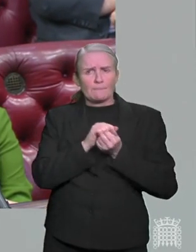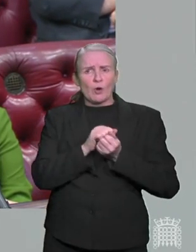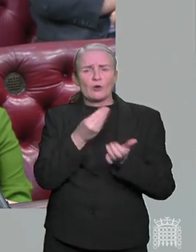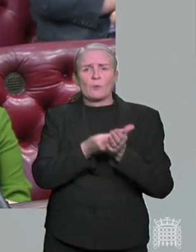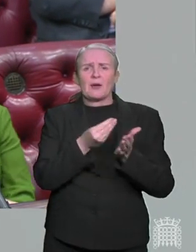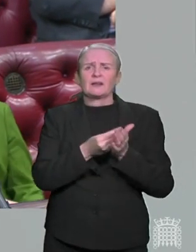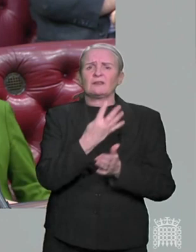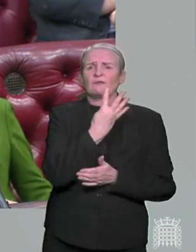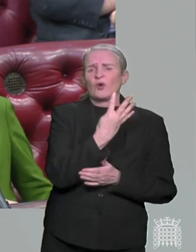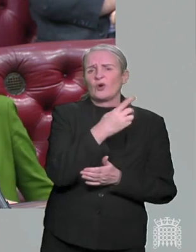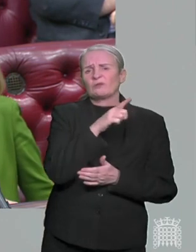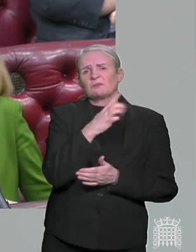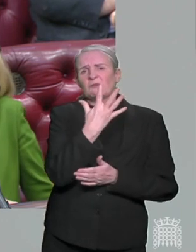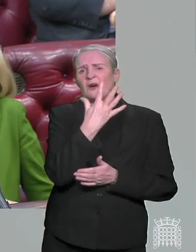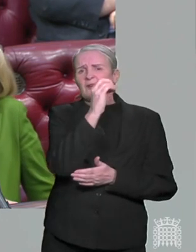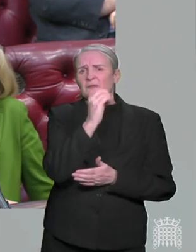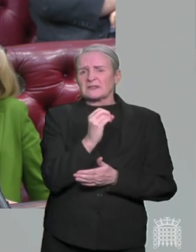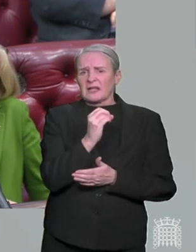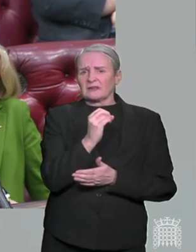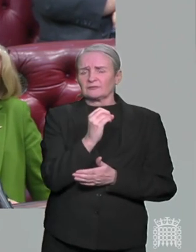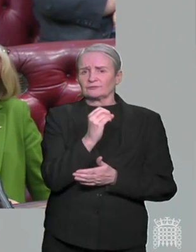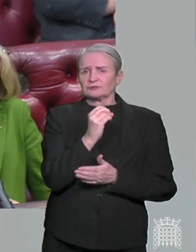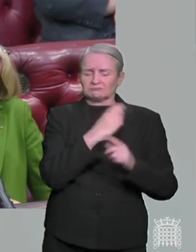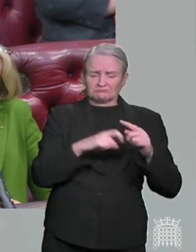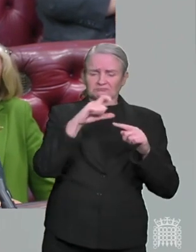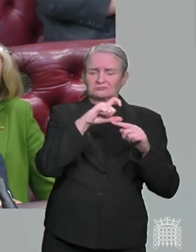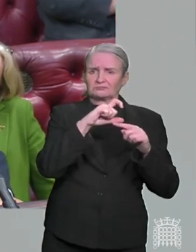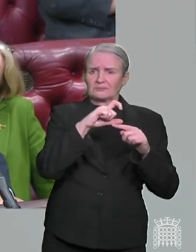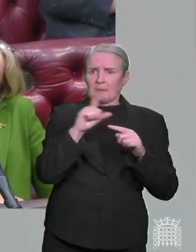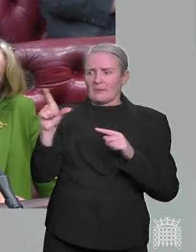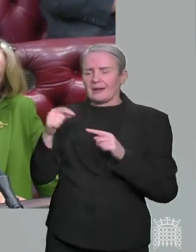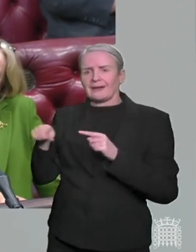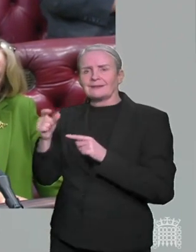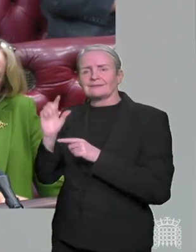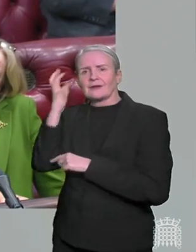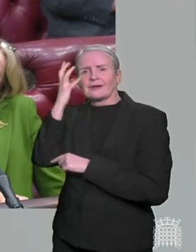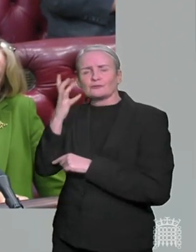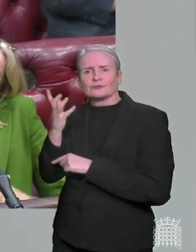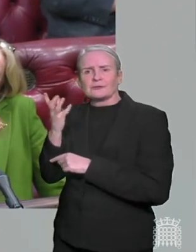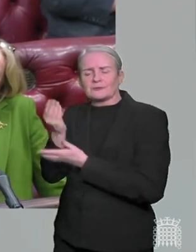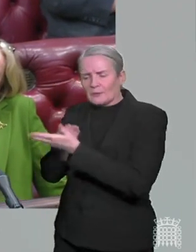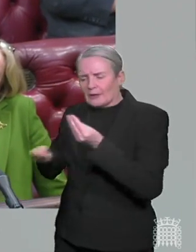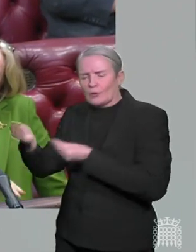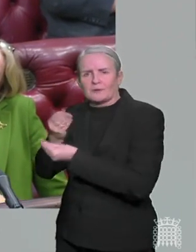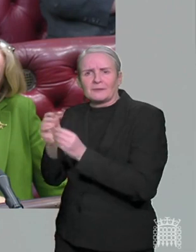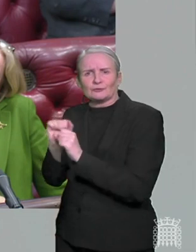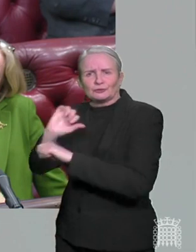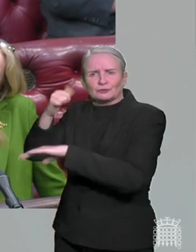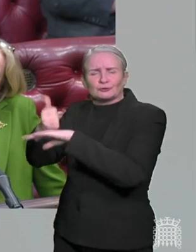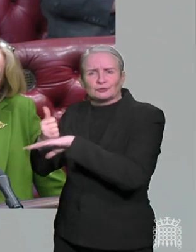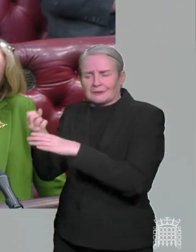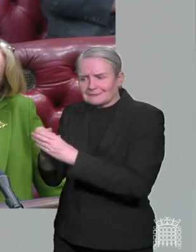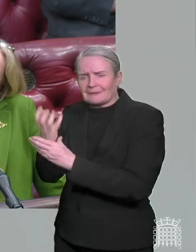or 5%, and in developing countries where they're addressing such huge issues,